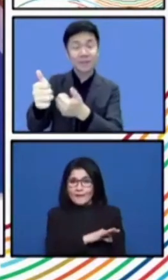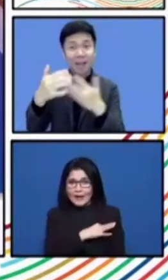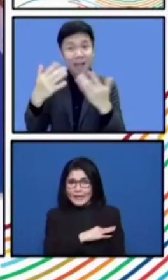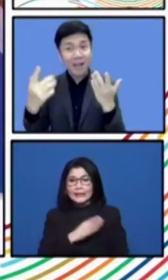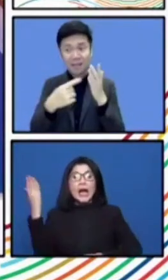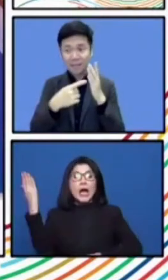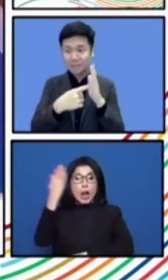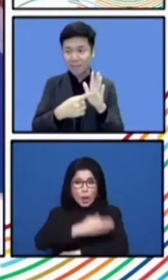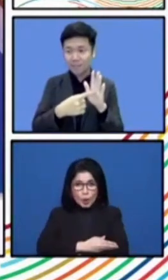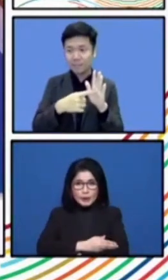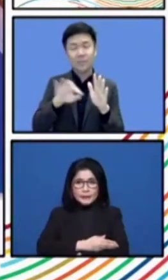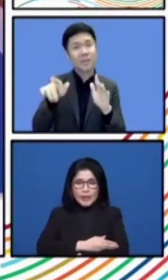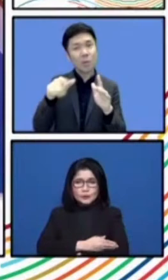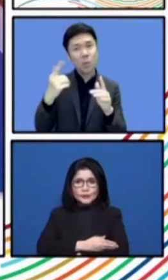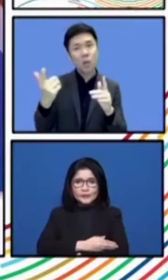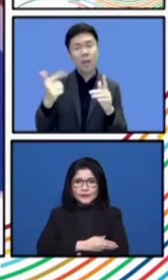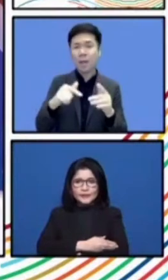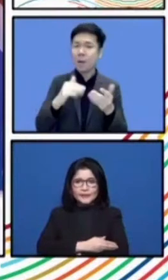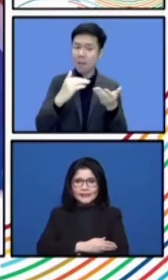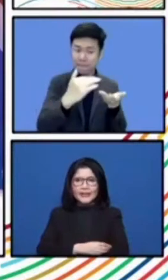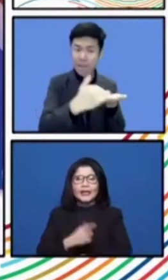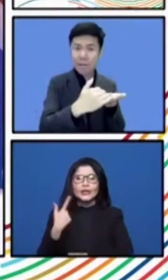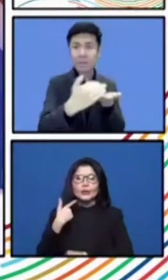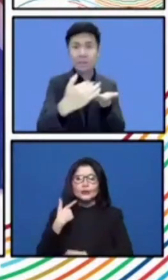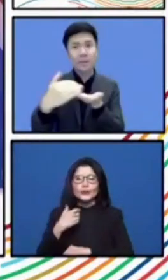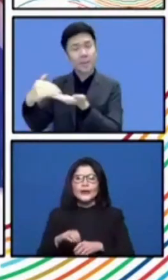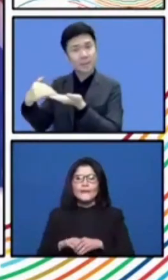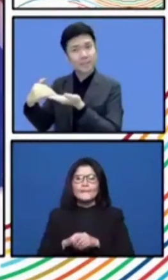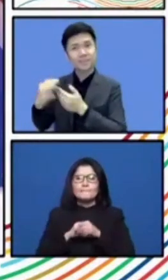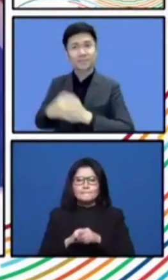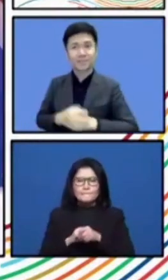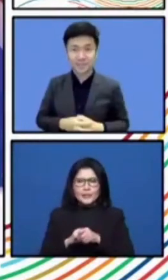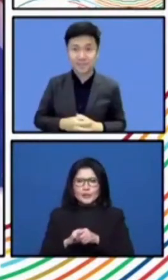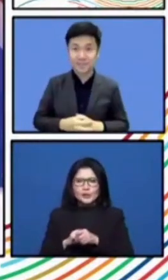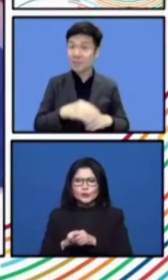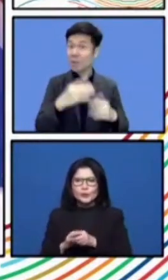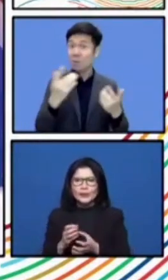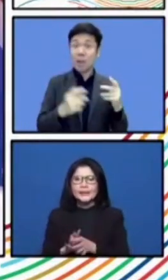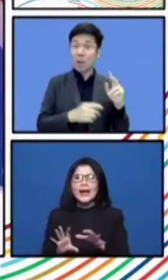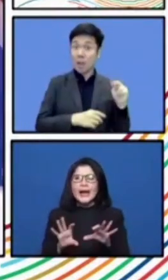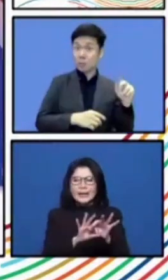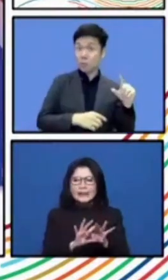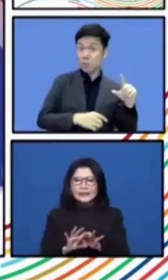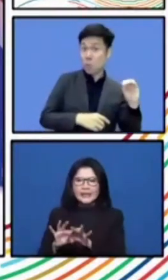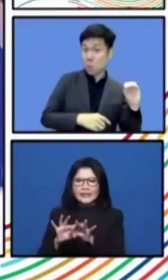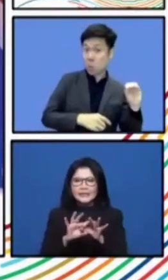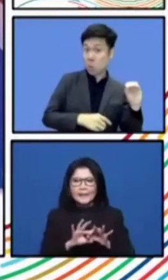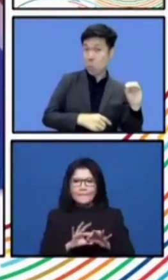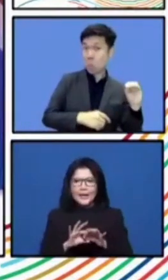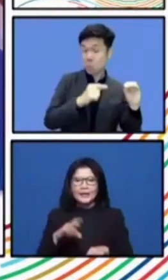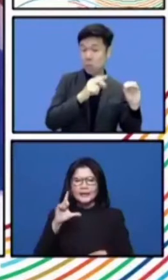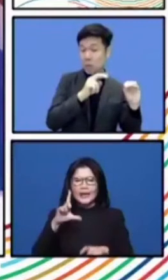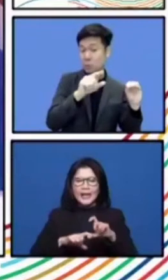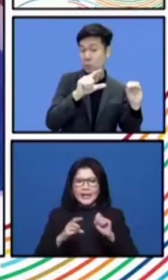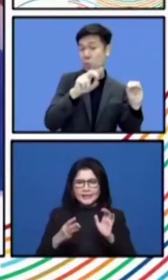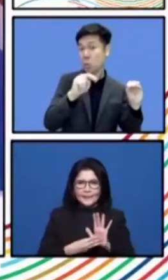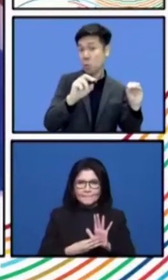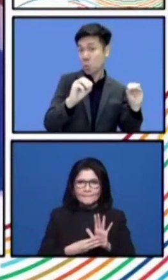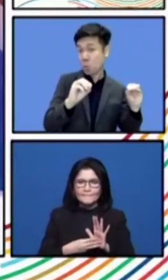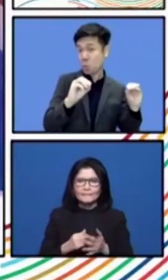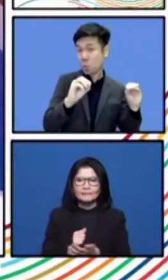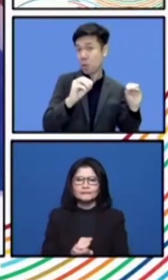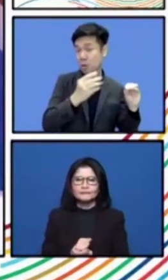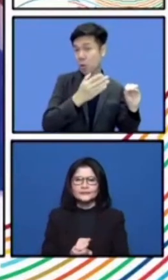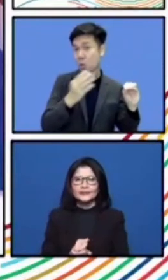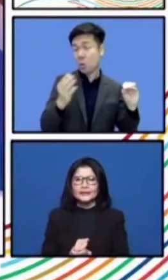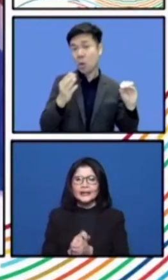with new Partnerships the few ngos working for people with disabilities and through